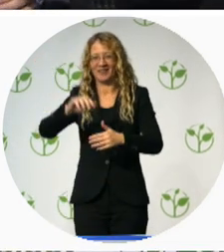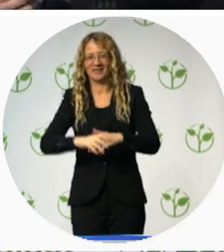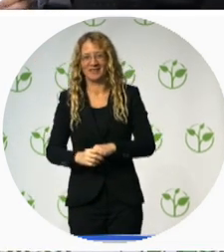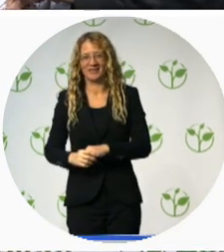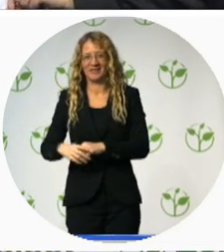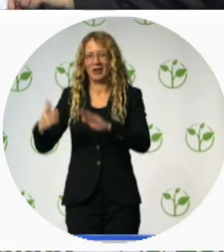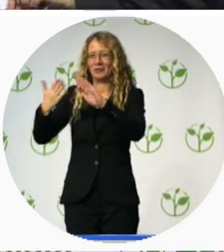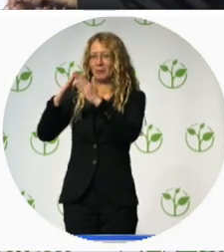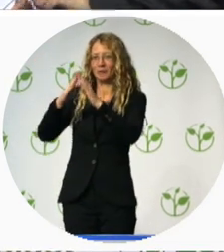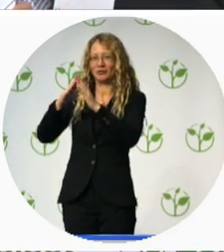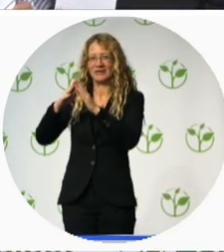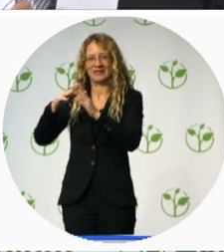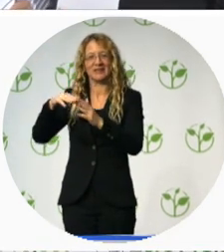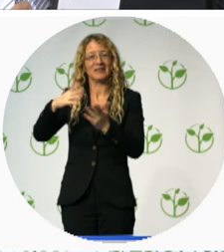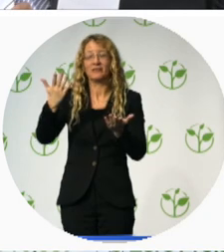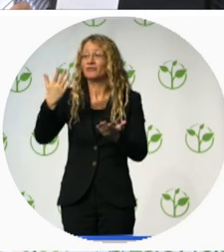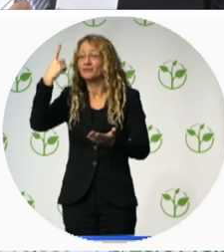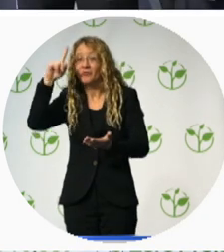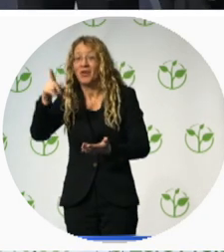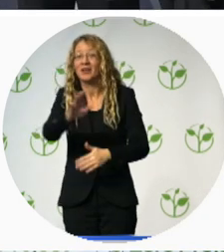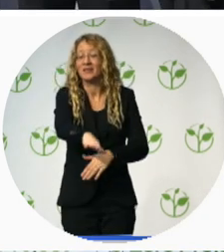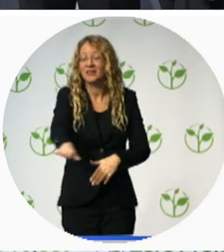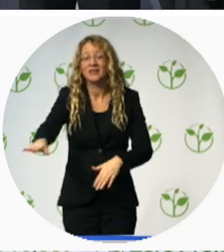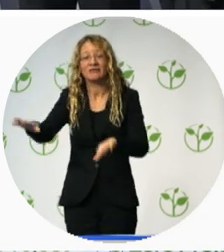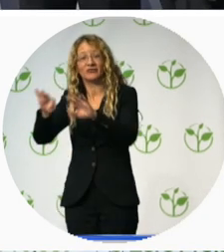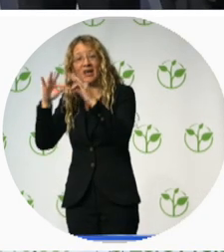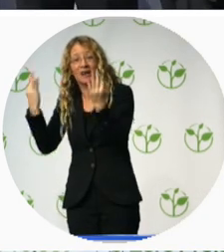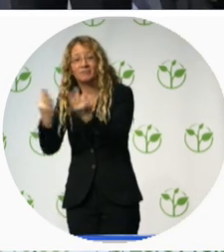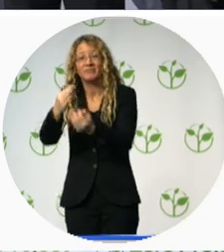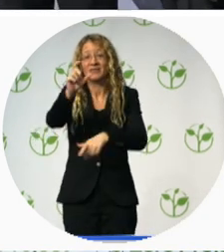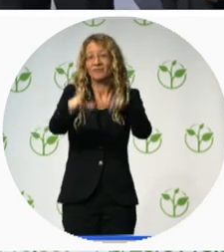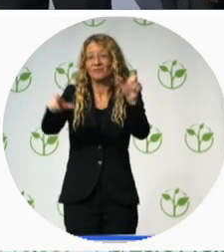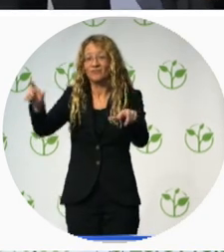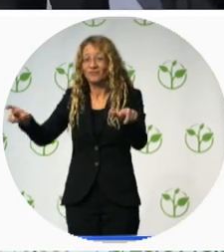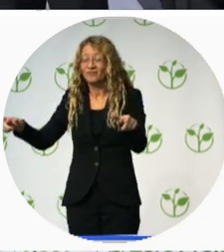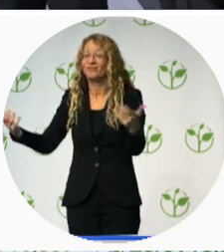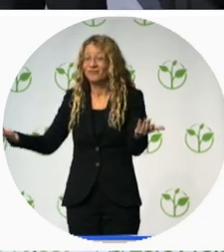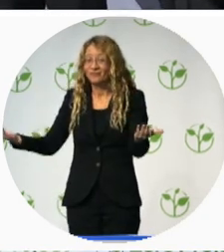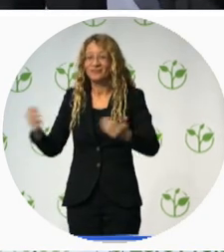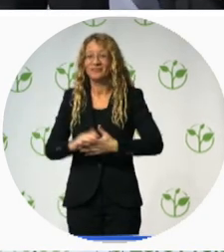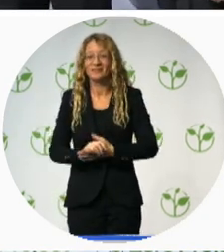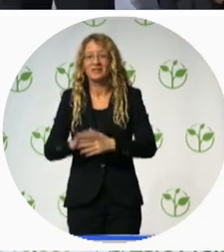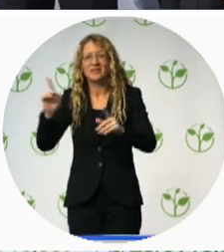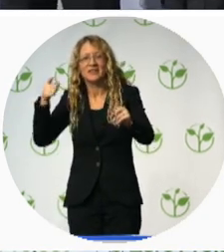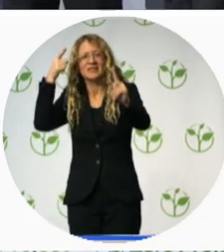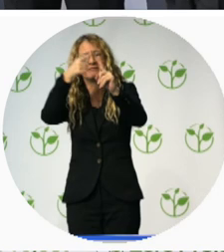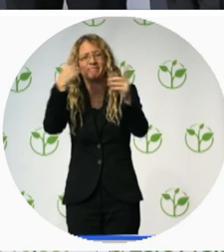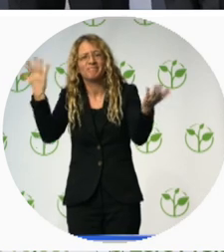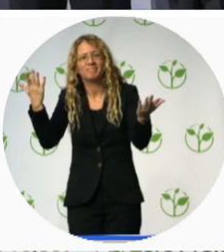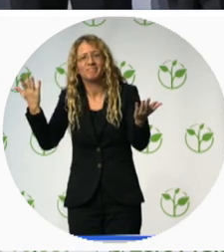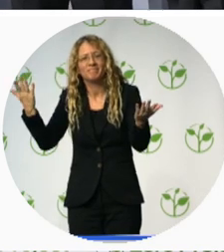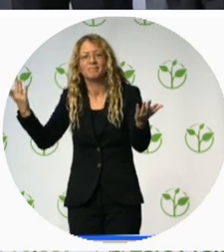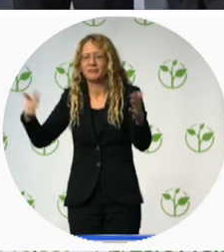and families in Grand Rapids, Michigan. The facility was designed using universal design principles and is the first building in the world